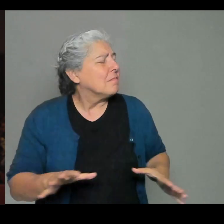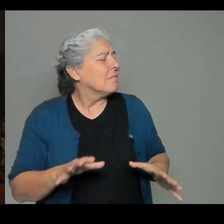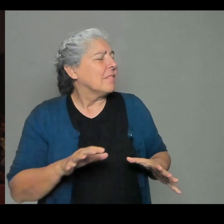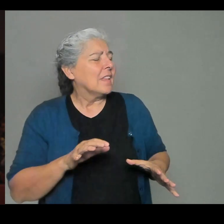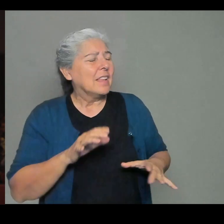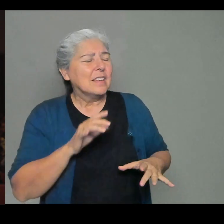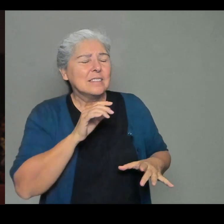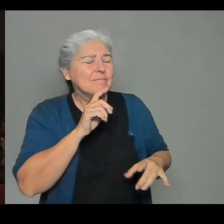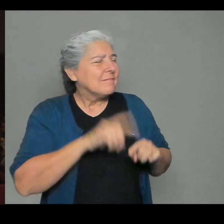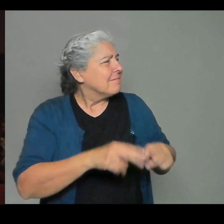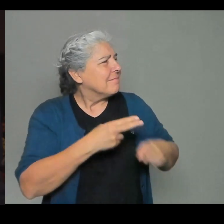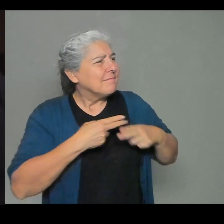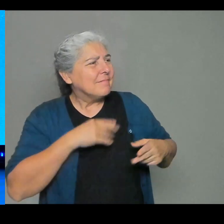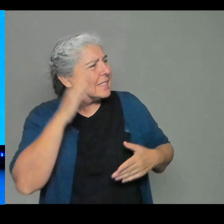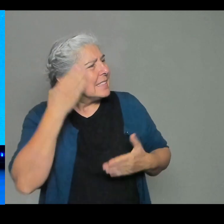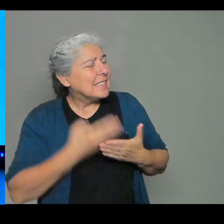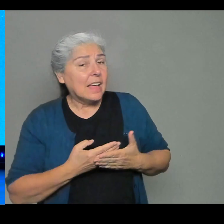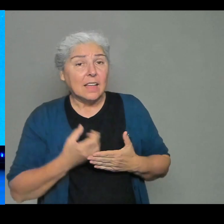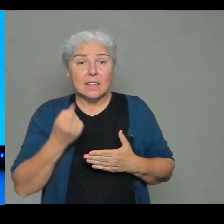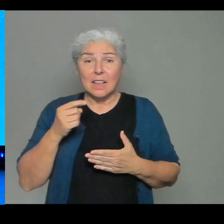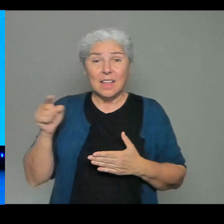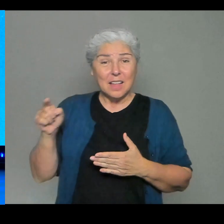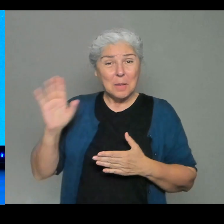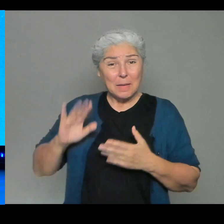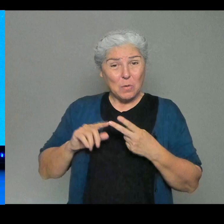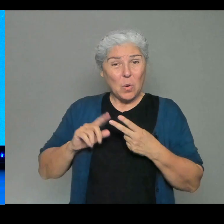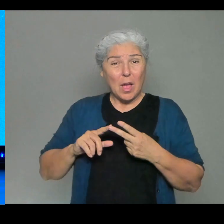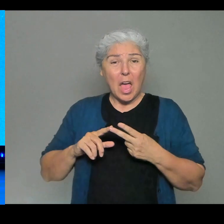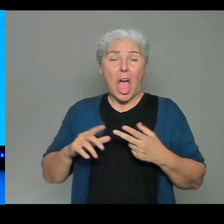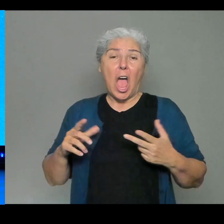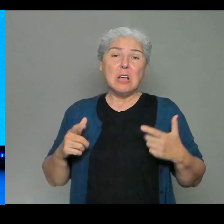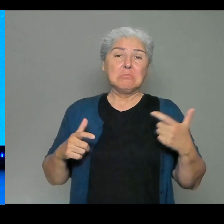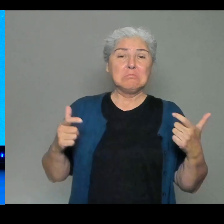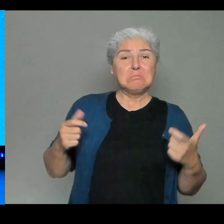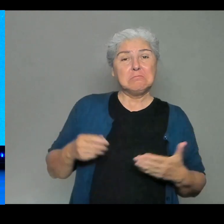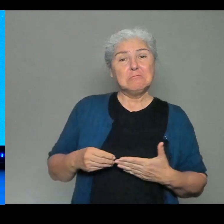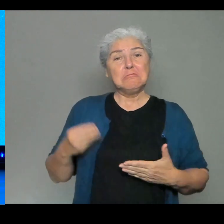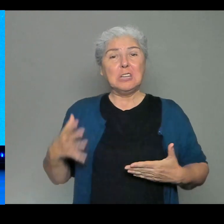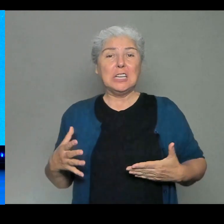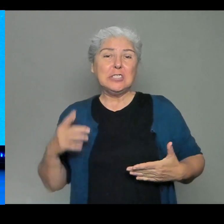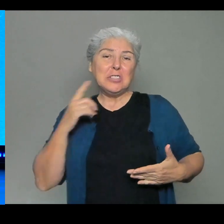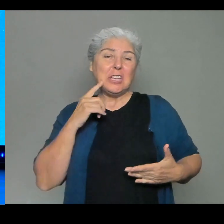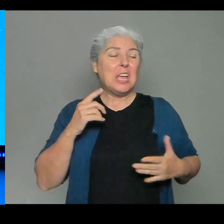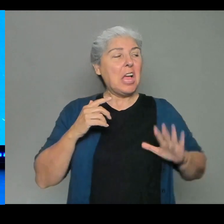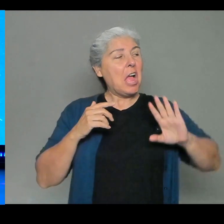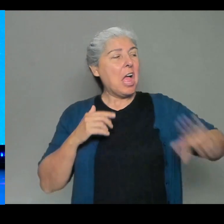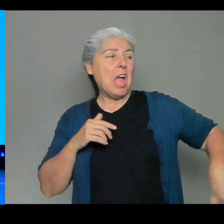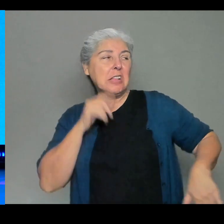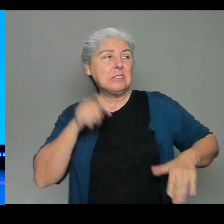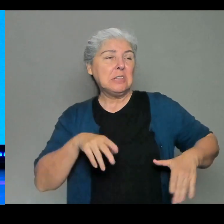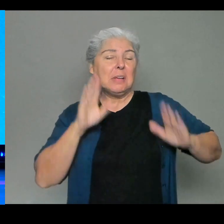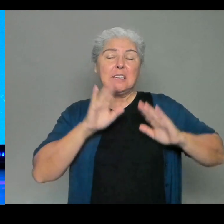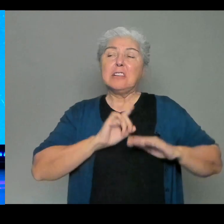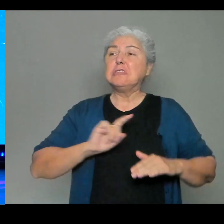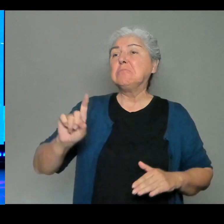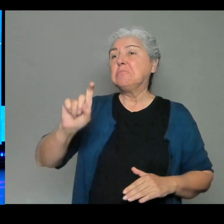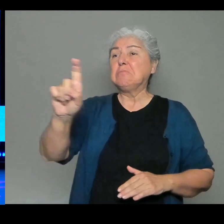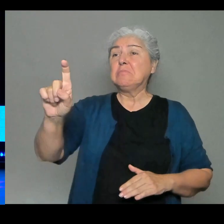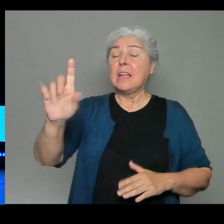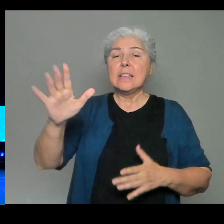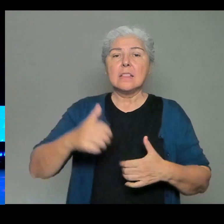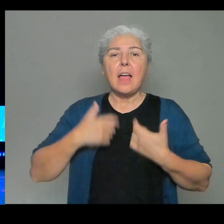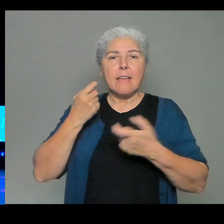son. Make me like one of your servants. So here's a guy. He's living large. He goes out, thinks he can do everything his way, not his dad's